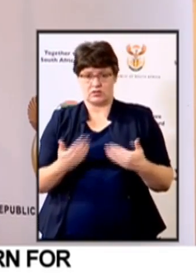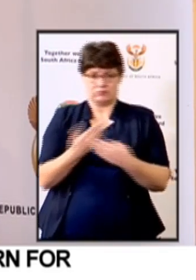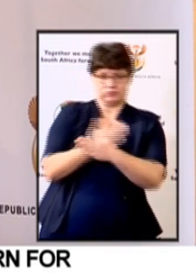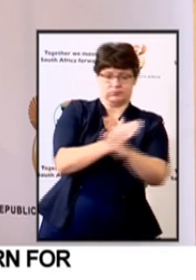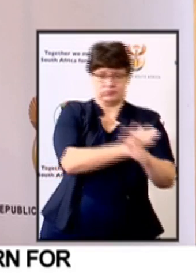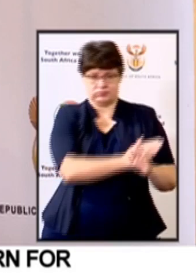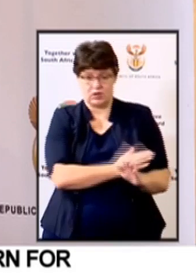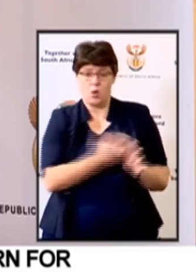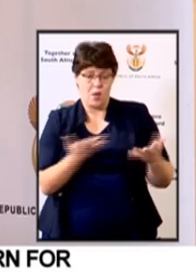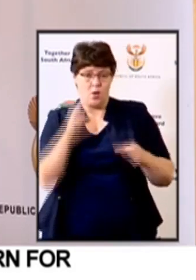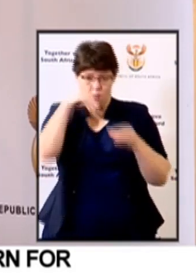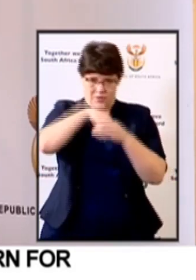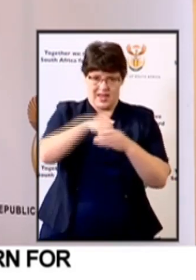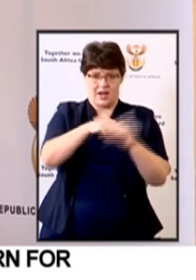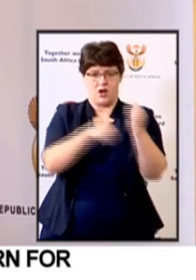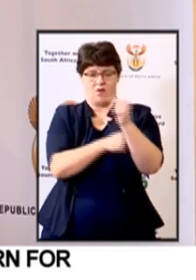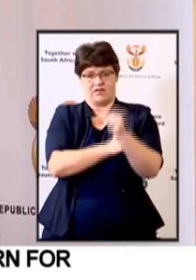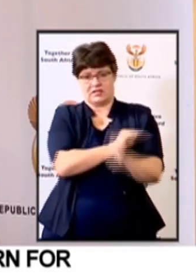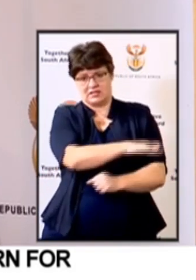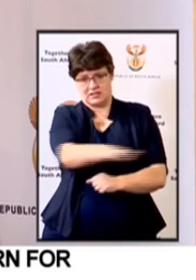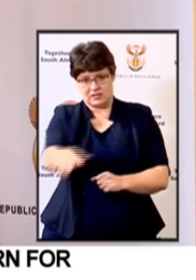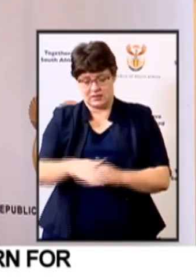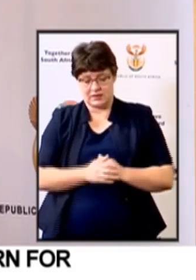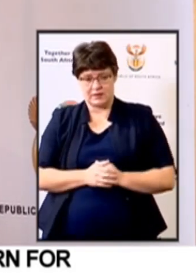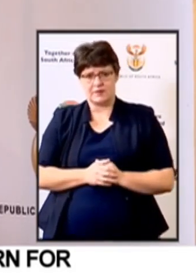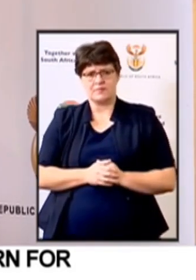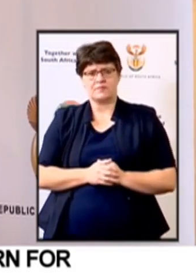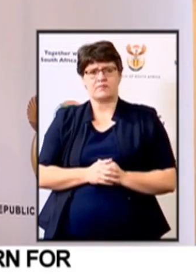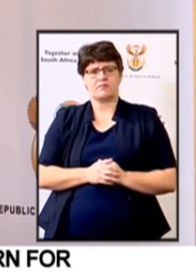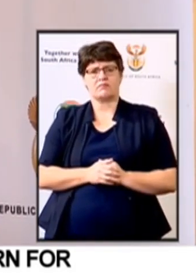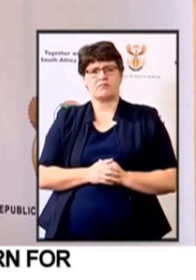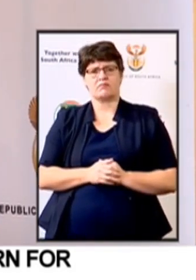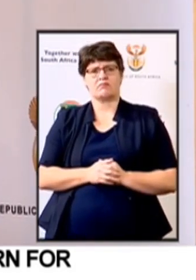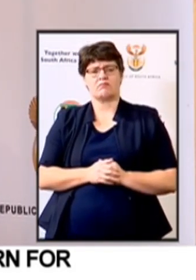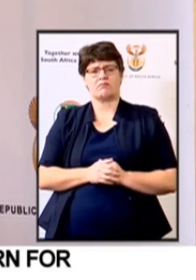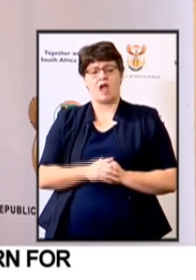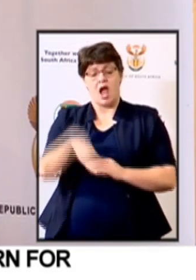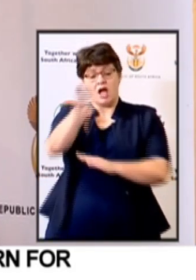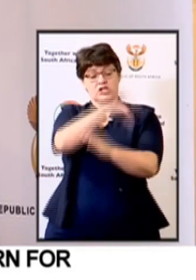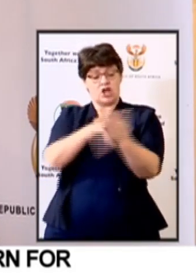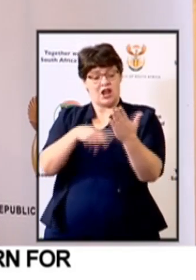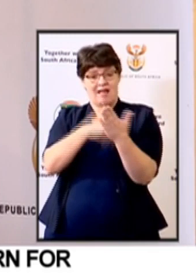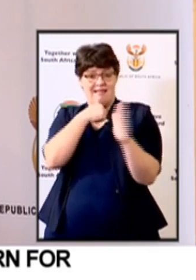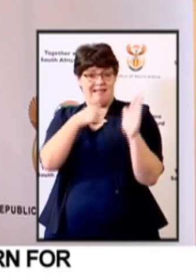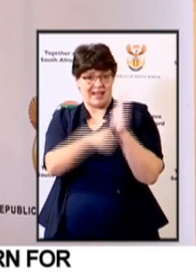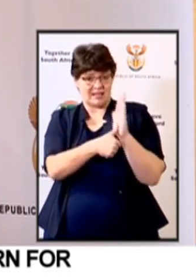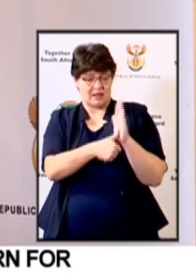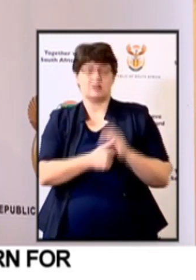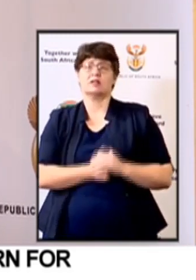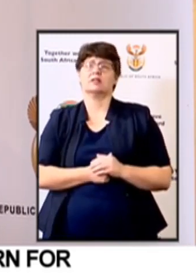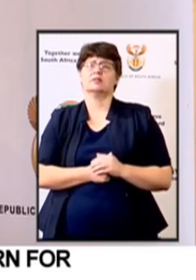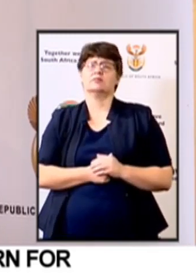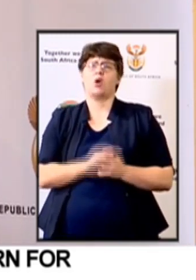service. In developing the circulars, we took